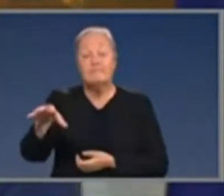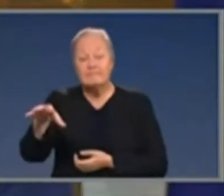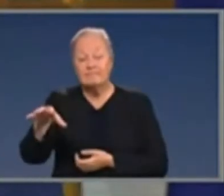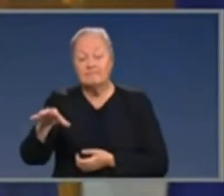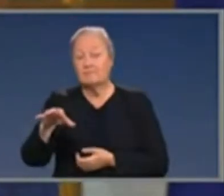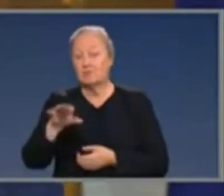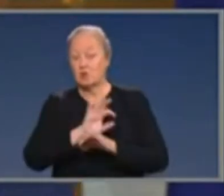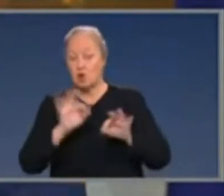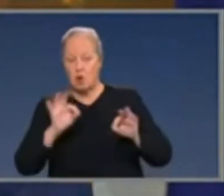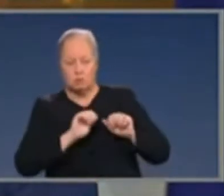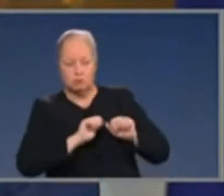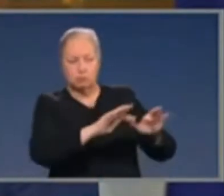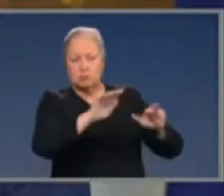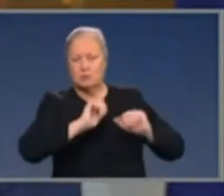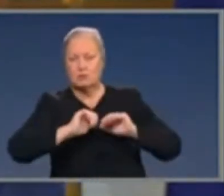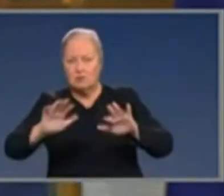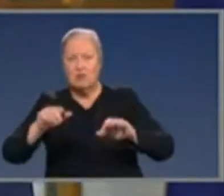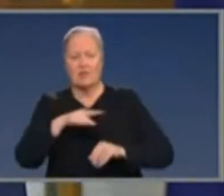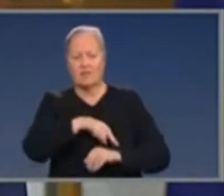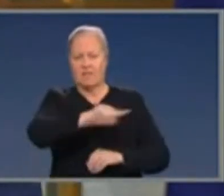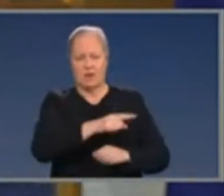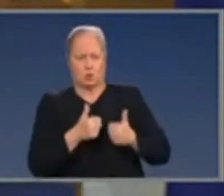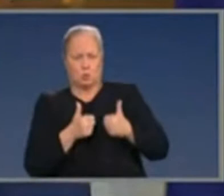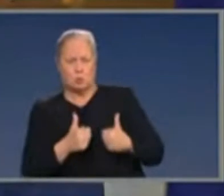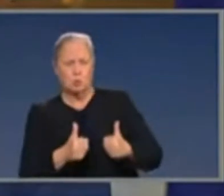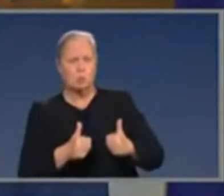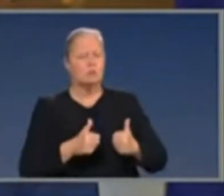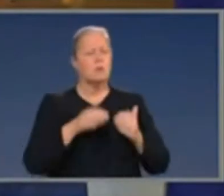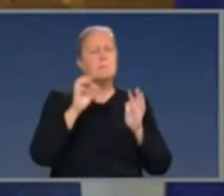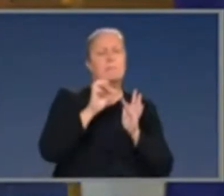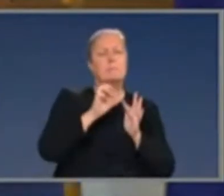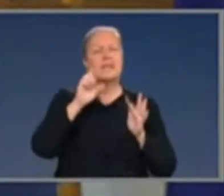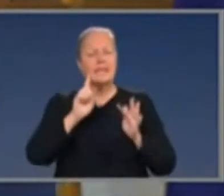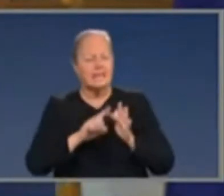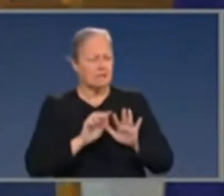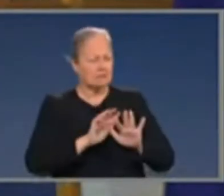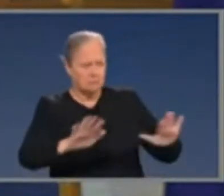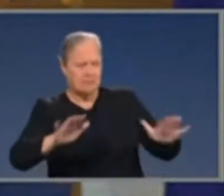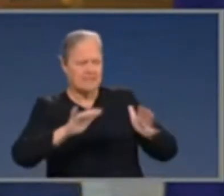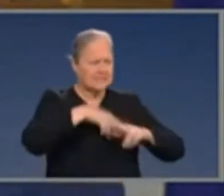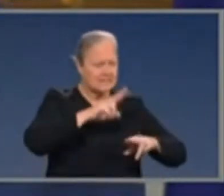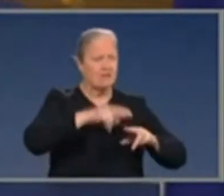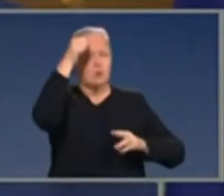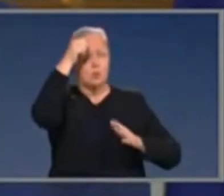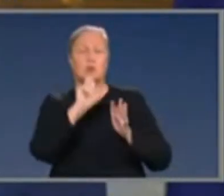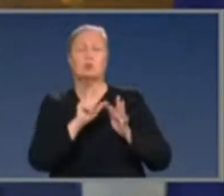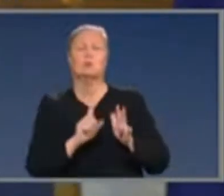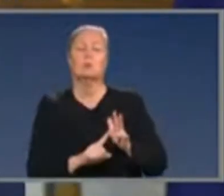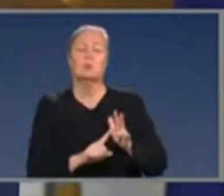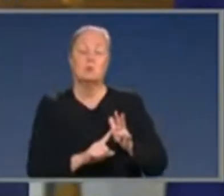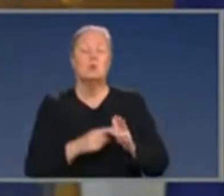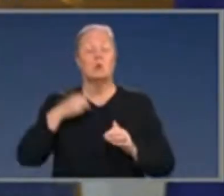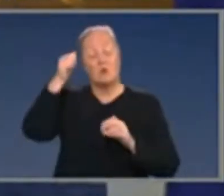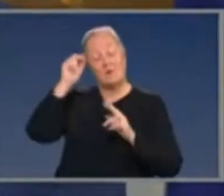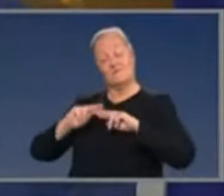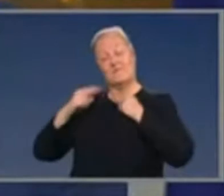outbreaks continue their excellent protection and practice, and we want to help bolster them. It's been very difficult for